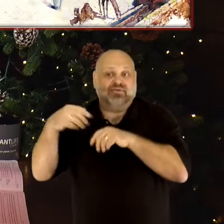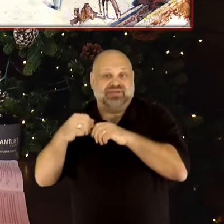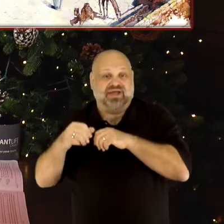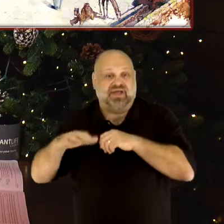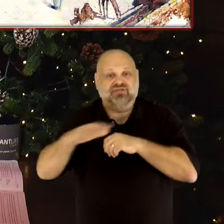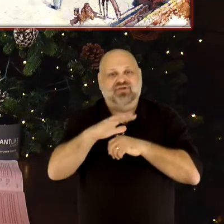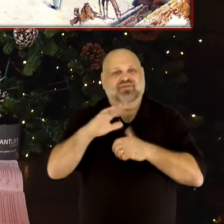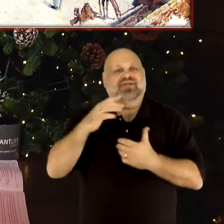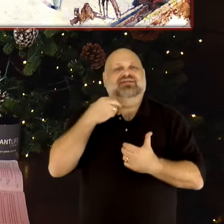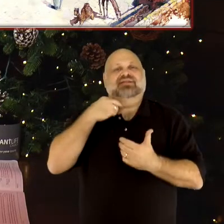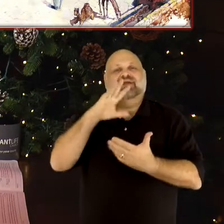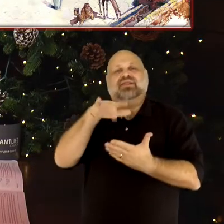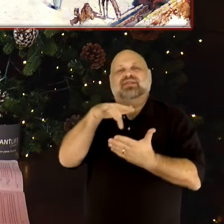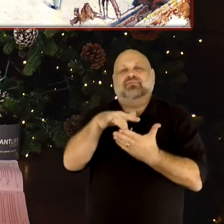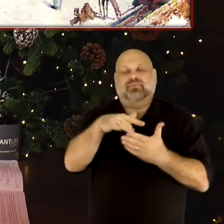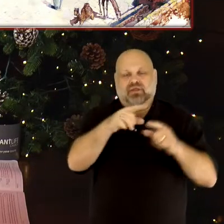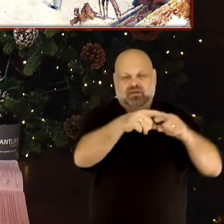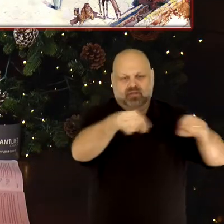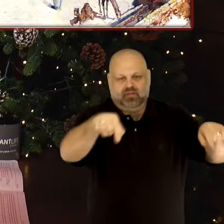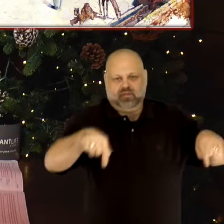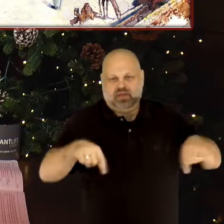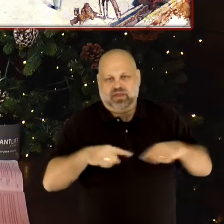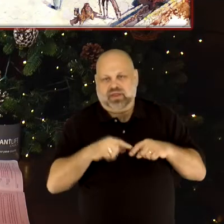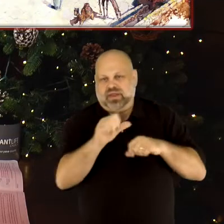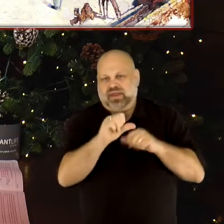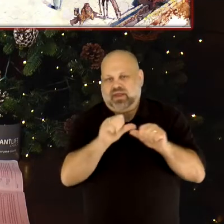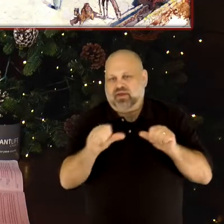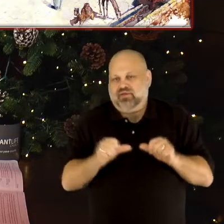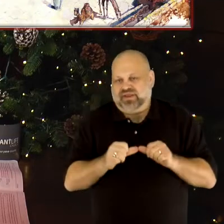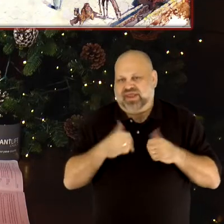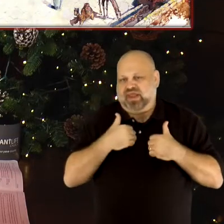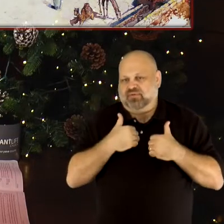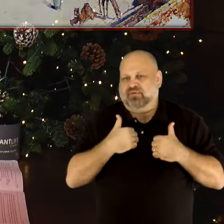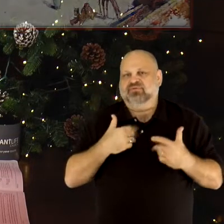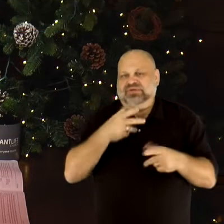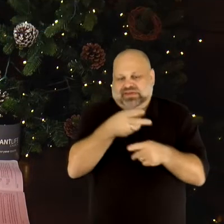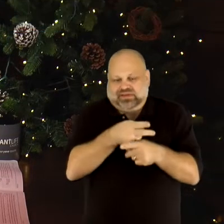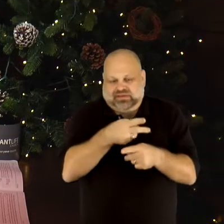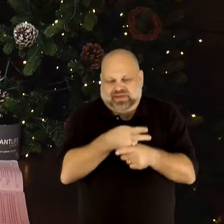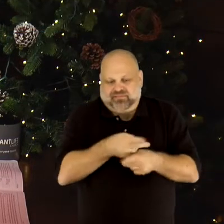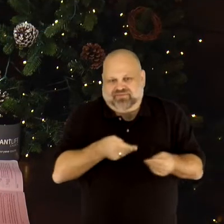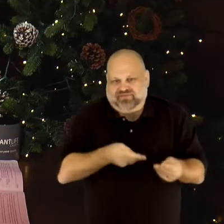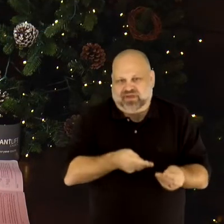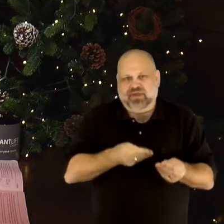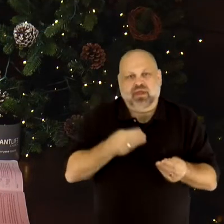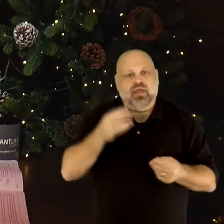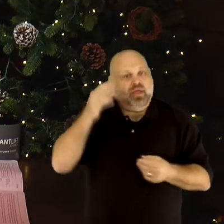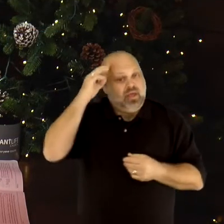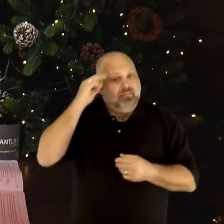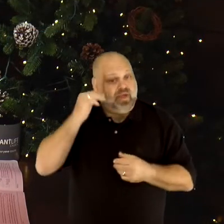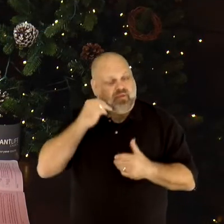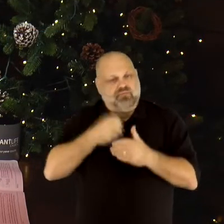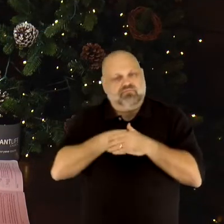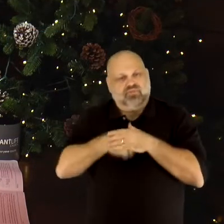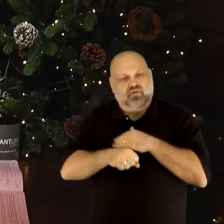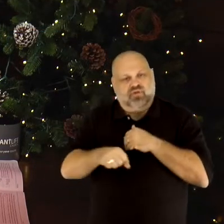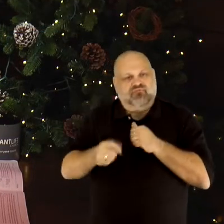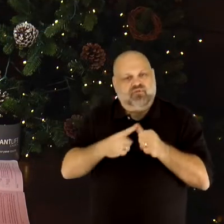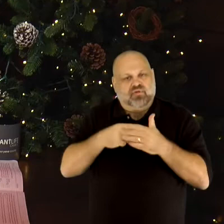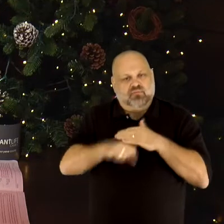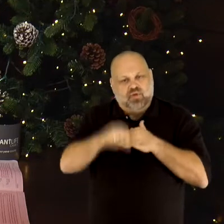in the public square where the animals were kept and fed. Mary gave birth to her firstborn